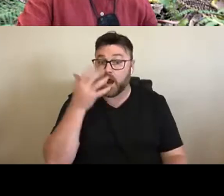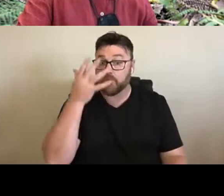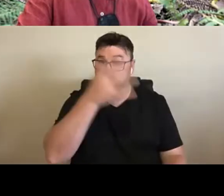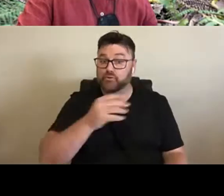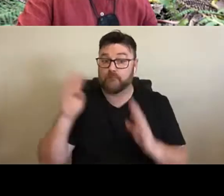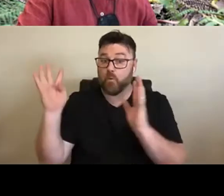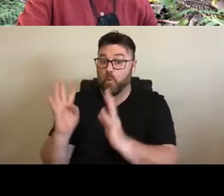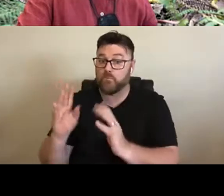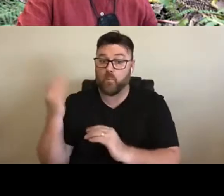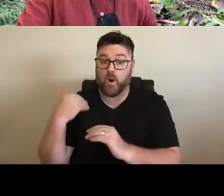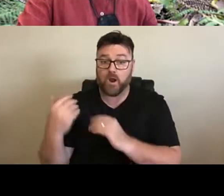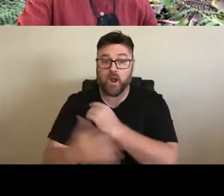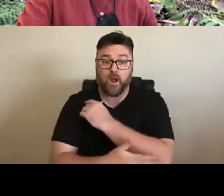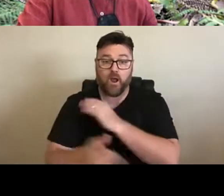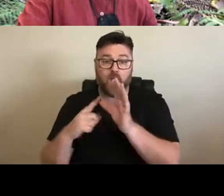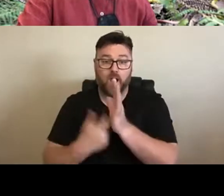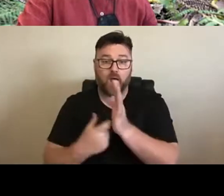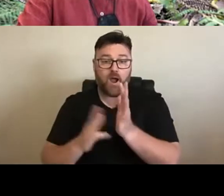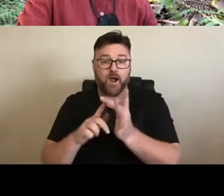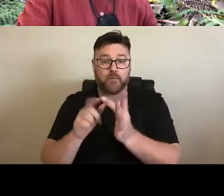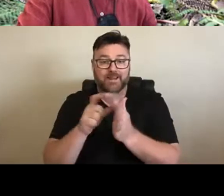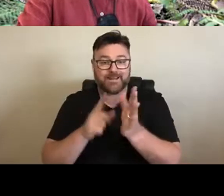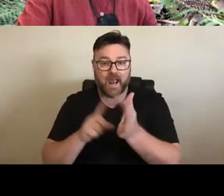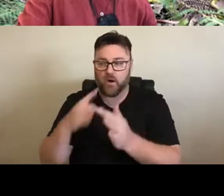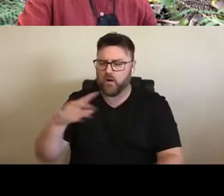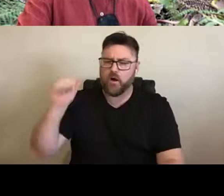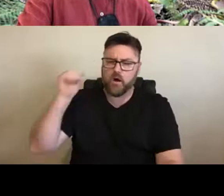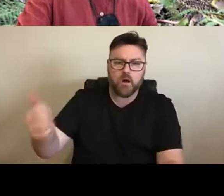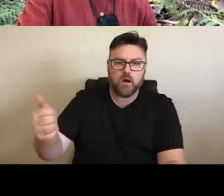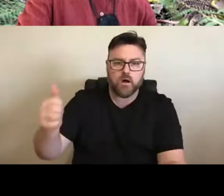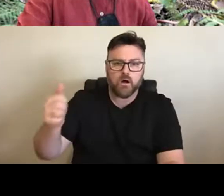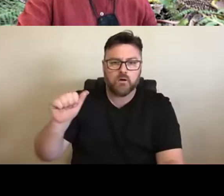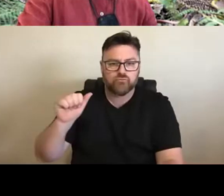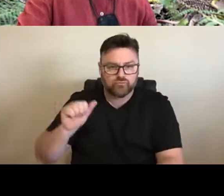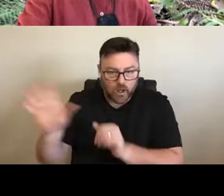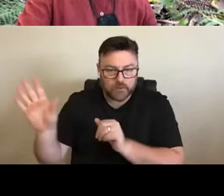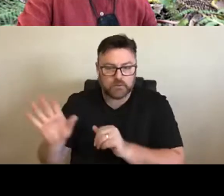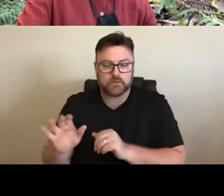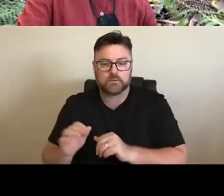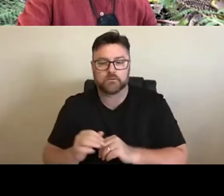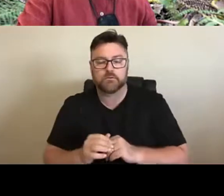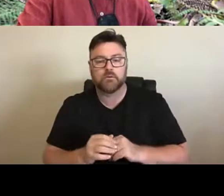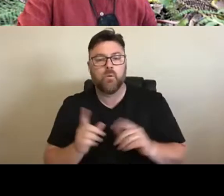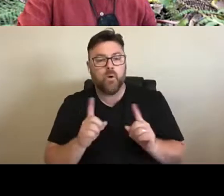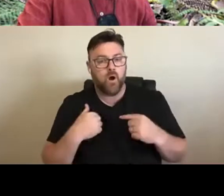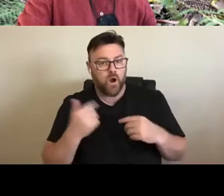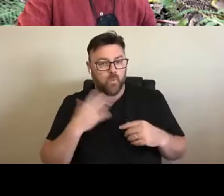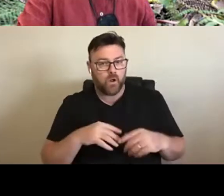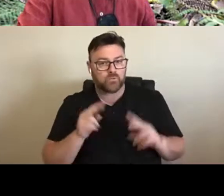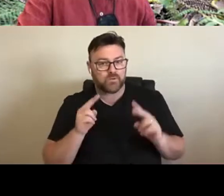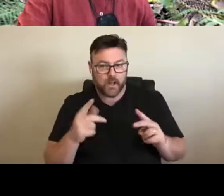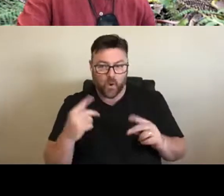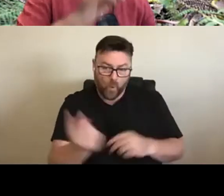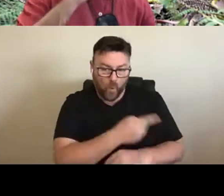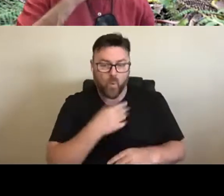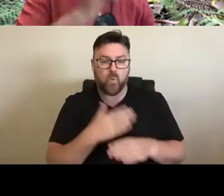recently, which I thought, wow, that's great. That's really great. But also the thing that I want to see is that we have to work together. So